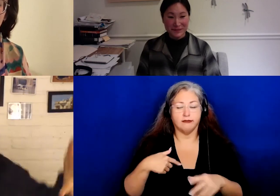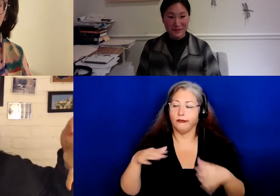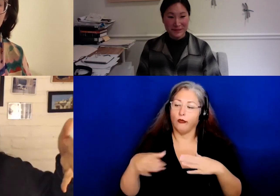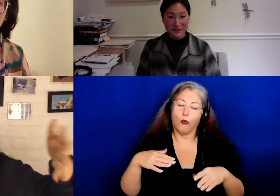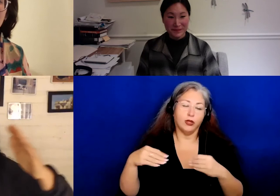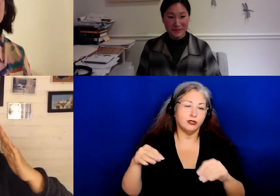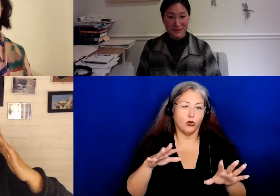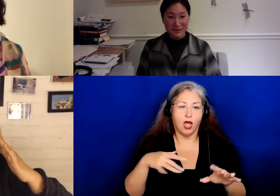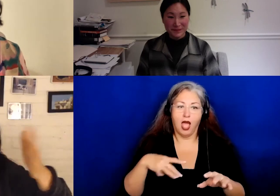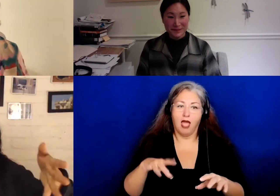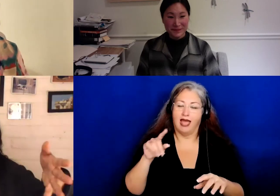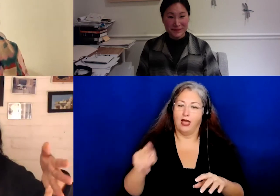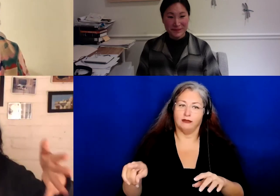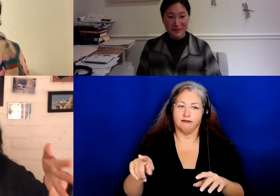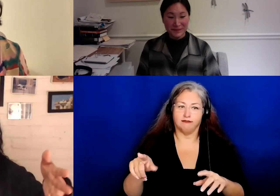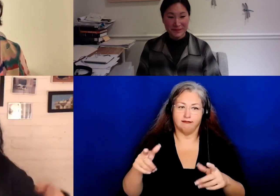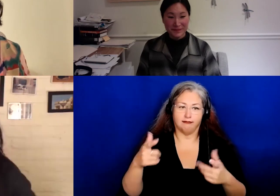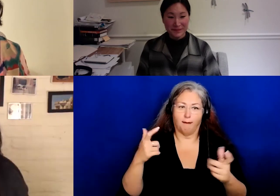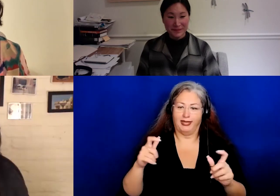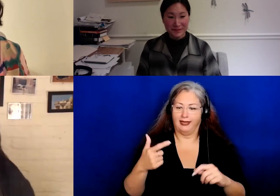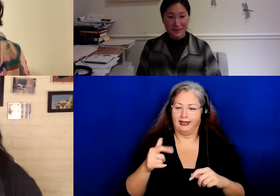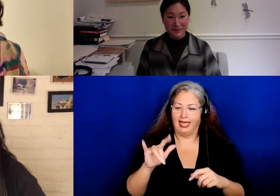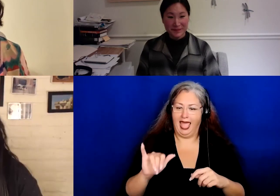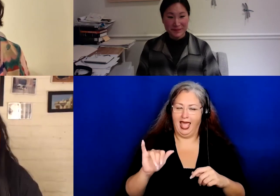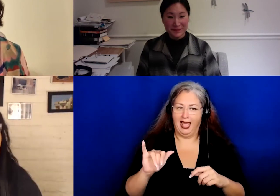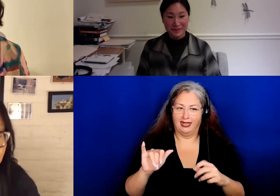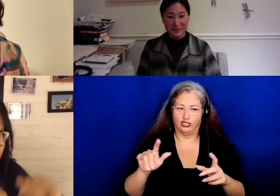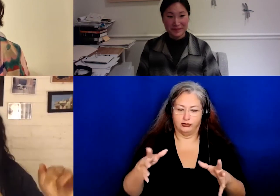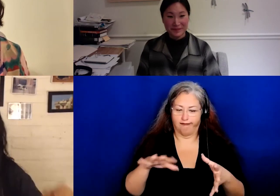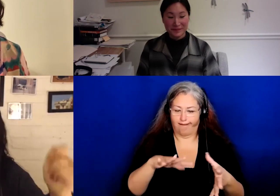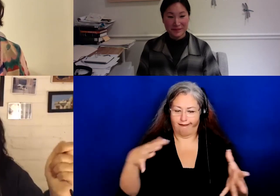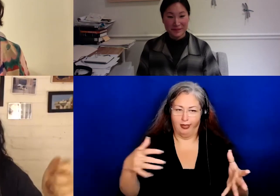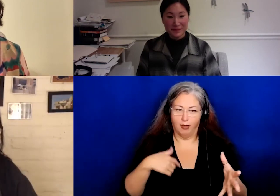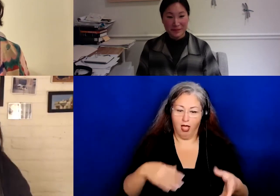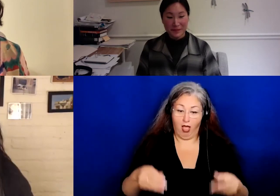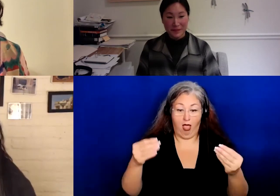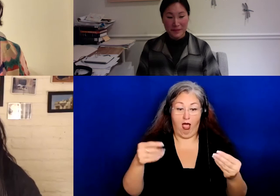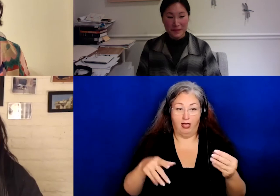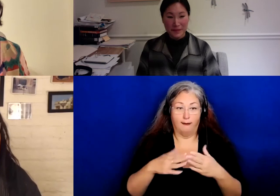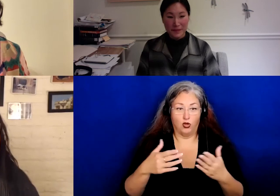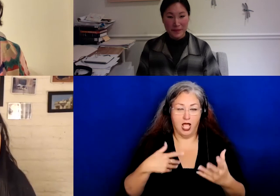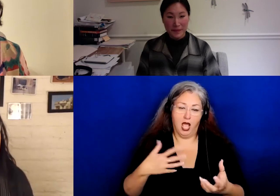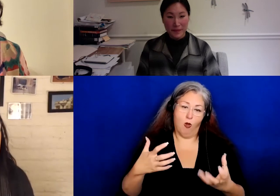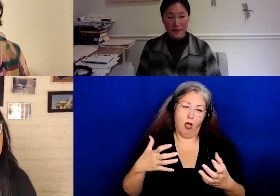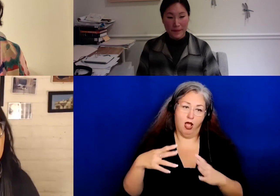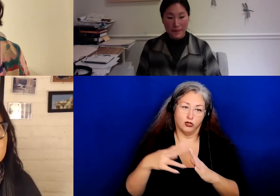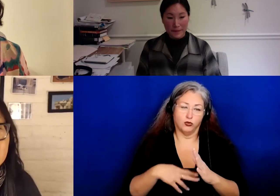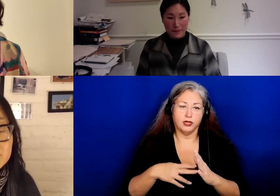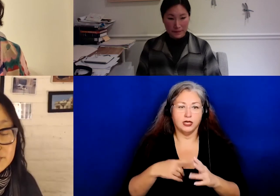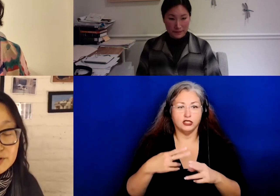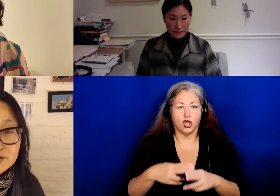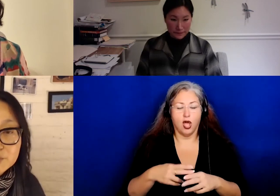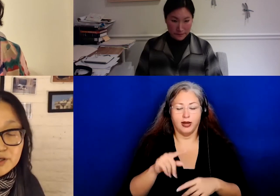and found this giant like galley dump, and then like found, oh my God, it's this book that I've been wanting to read. It's called